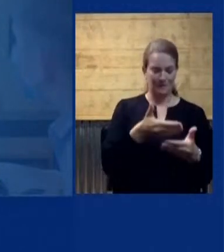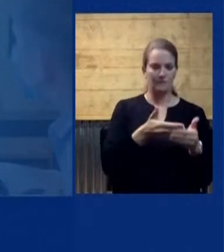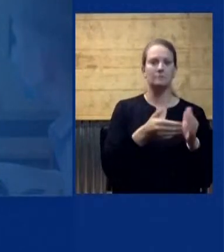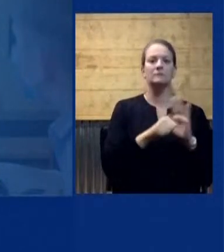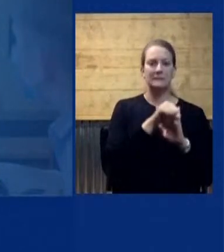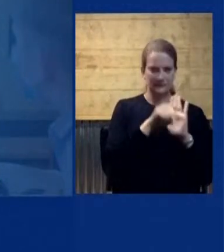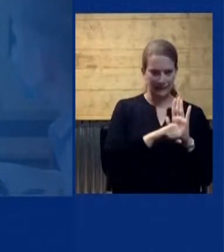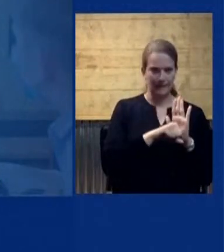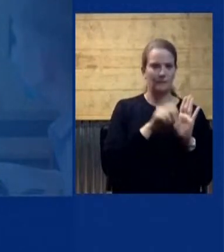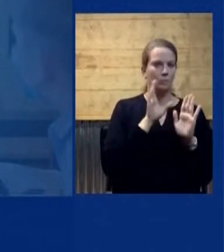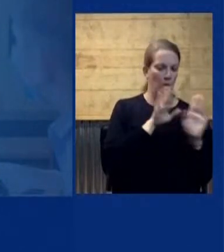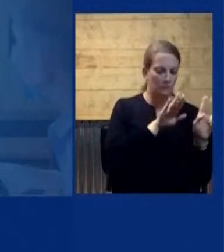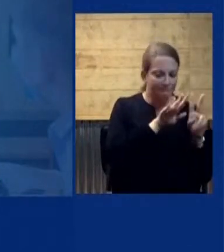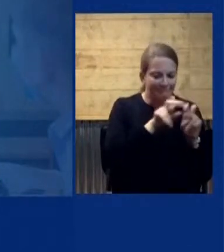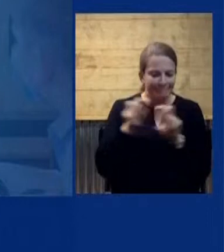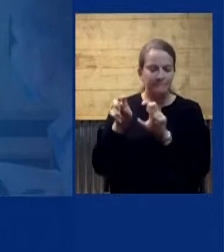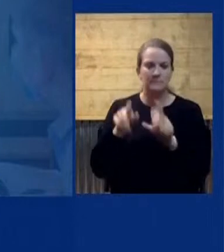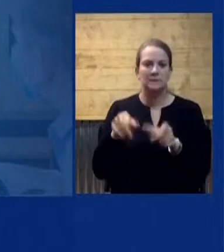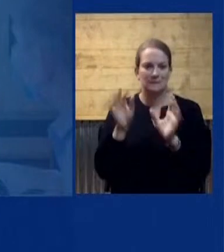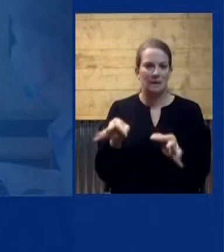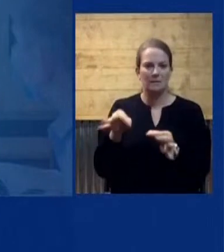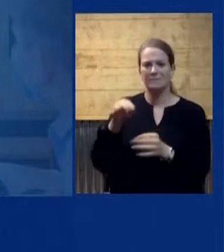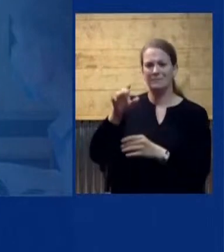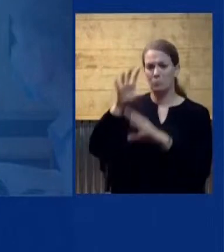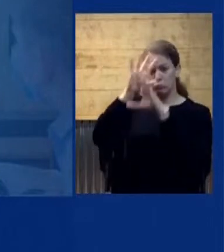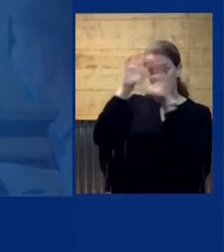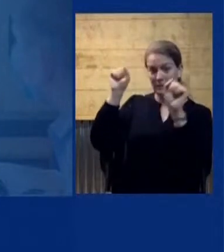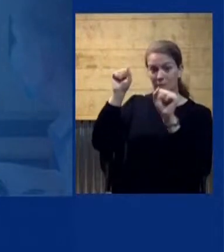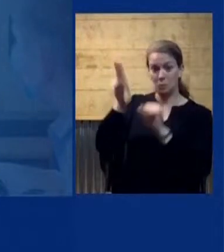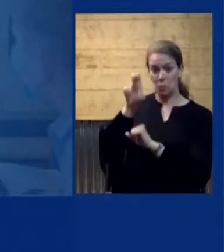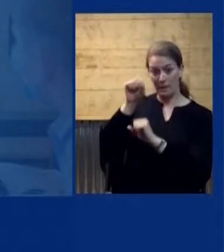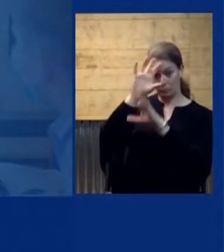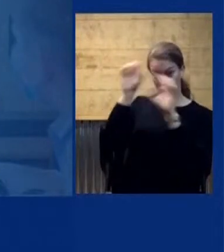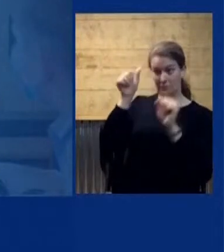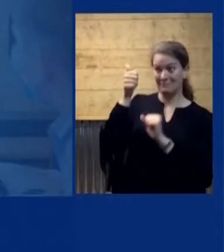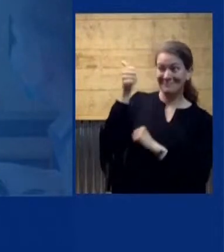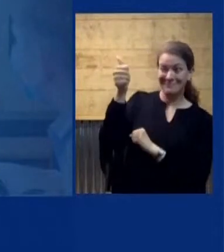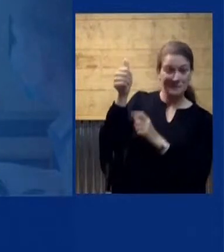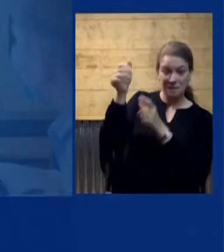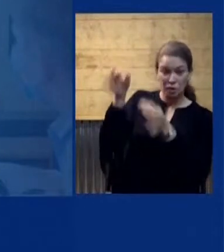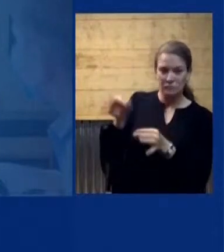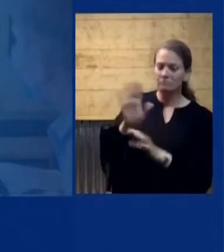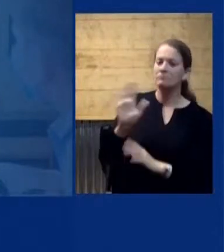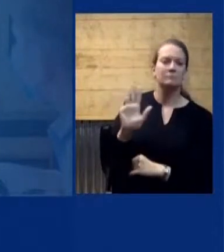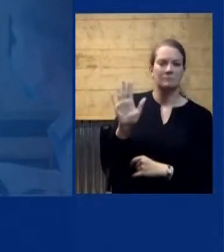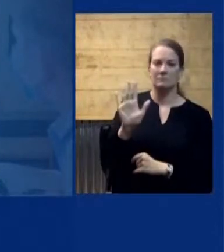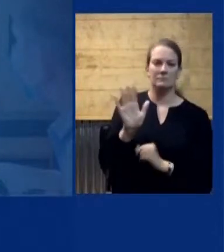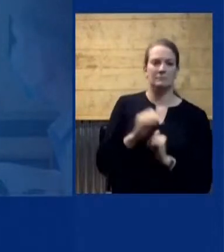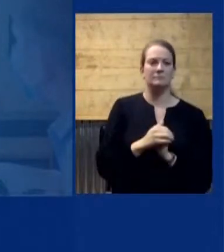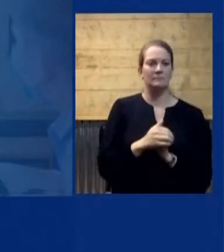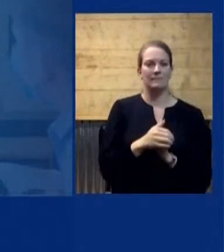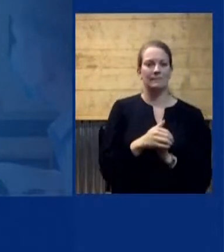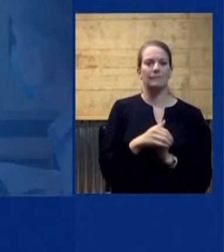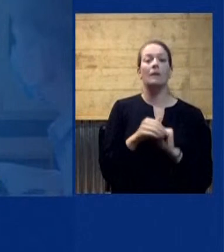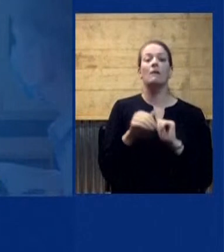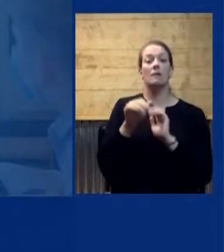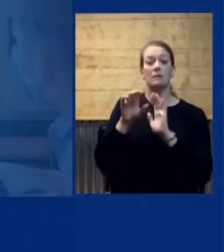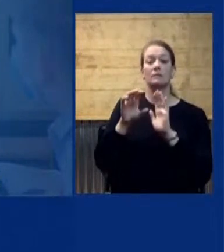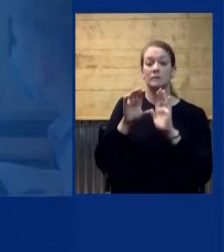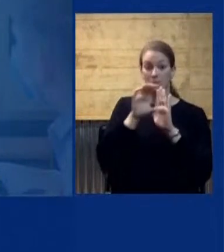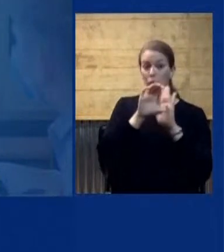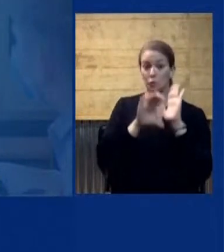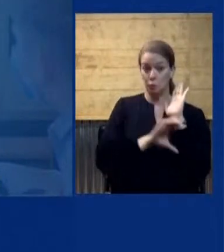the President of the United States. There is something called the Constitution that guides government